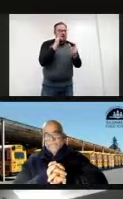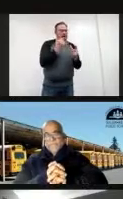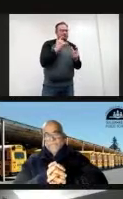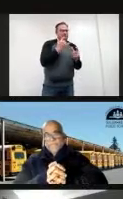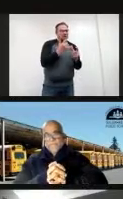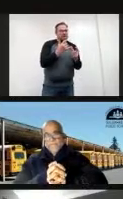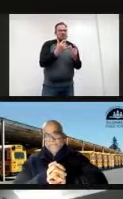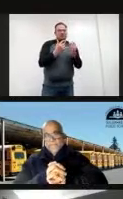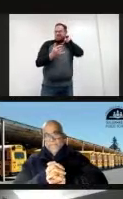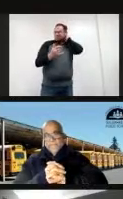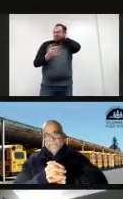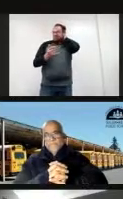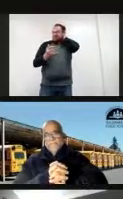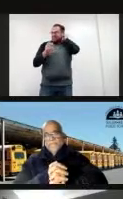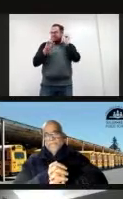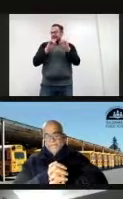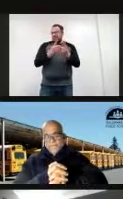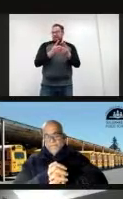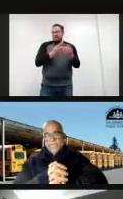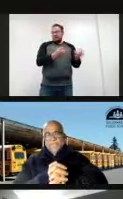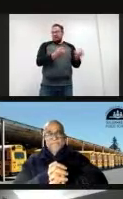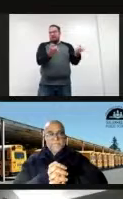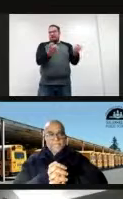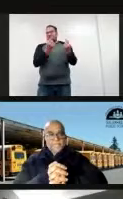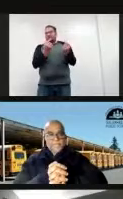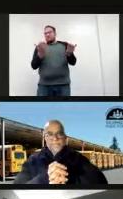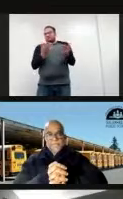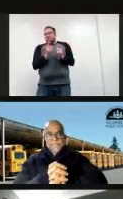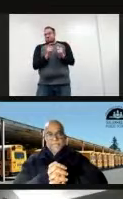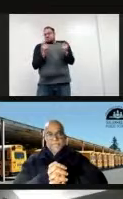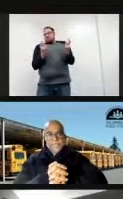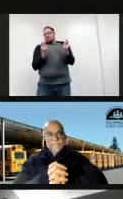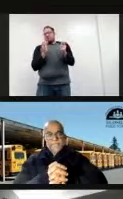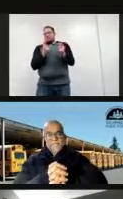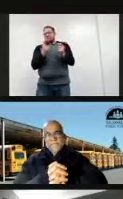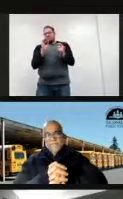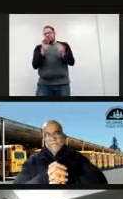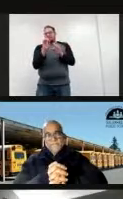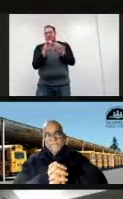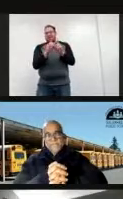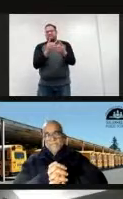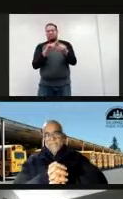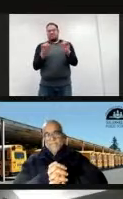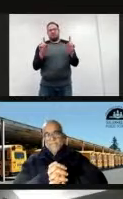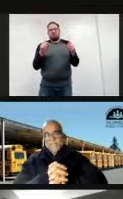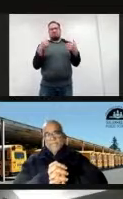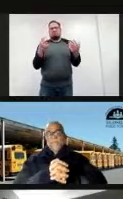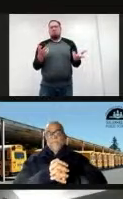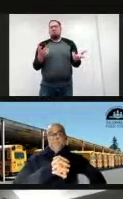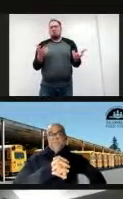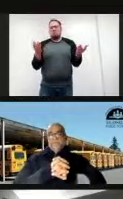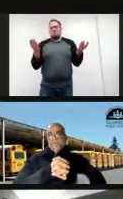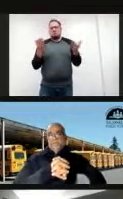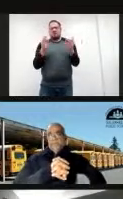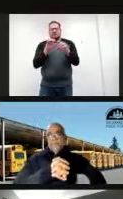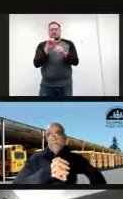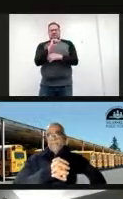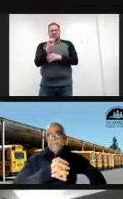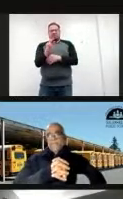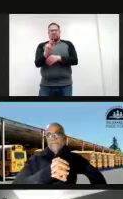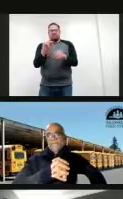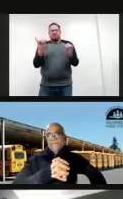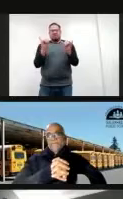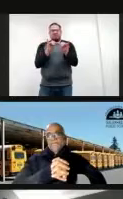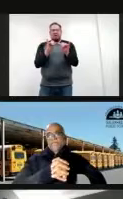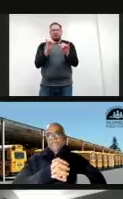terms of salary to a large Oregon district. But in terms of what is a Salem-Keizer sized district in